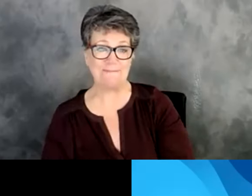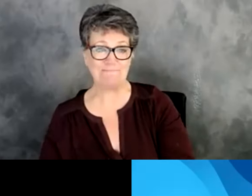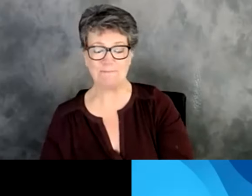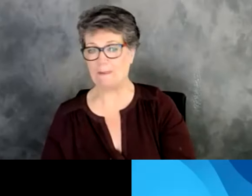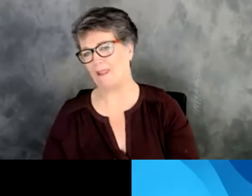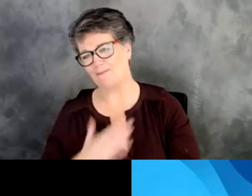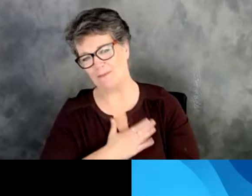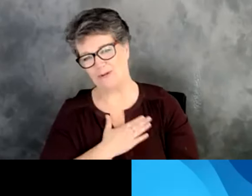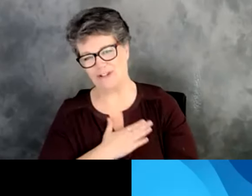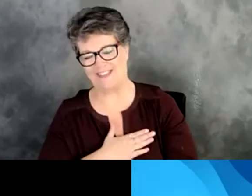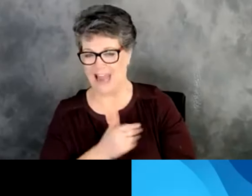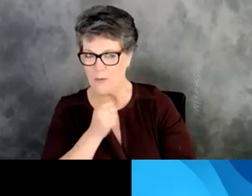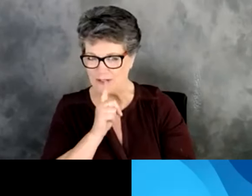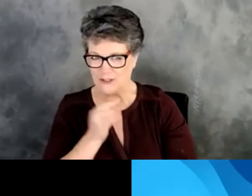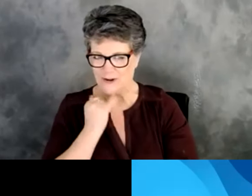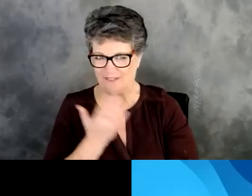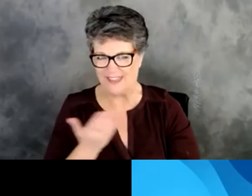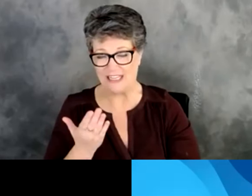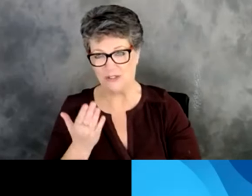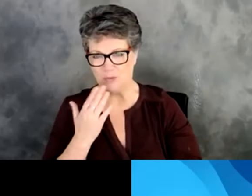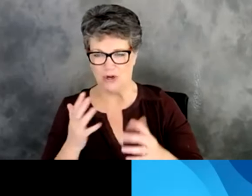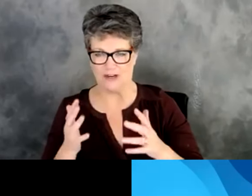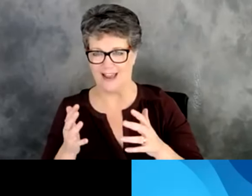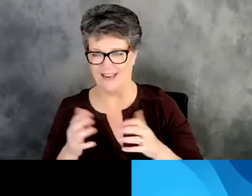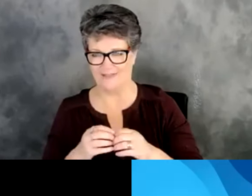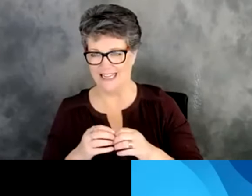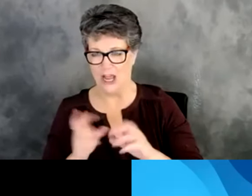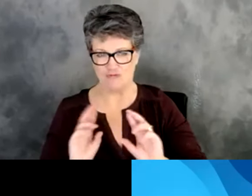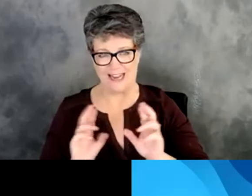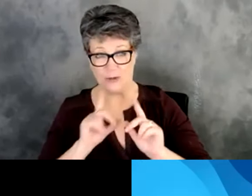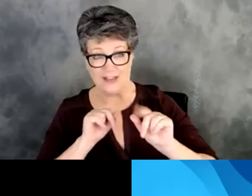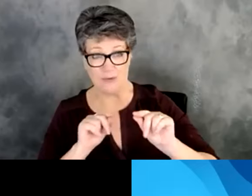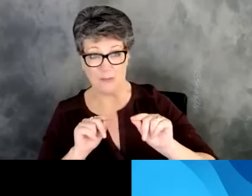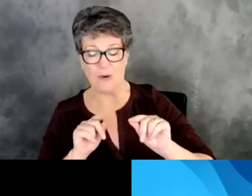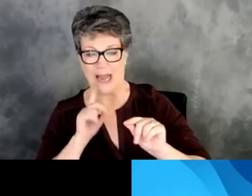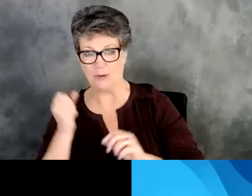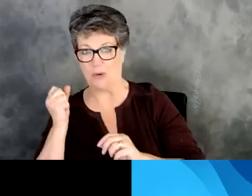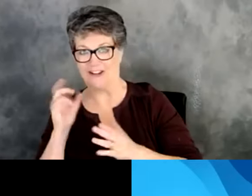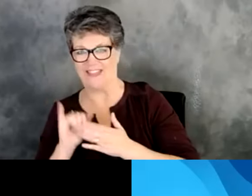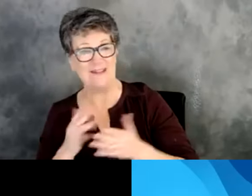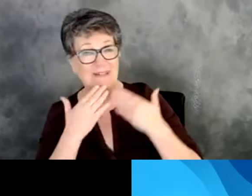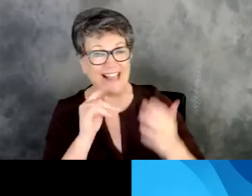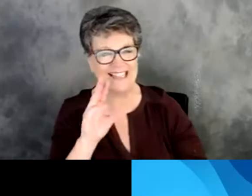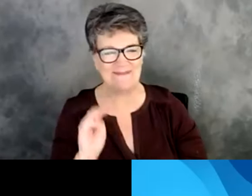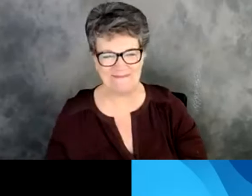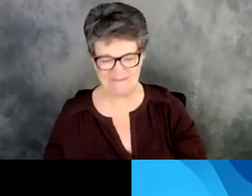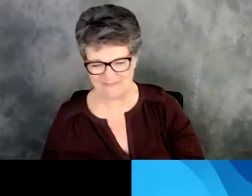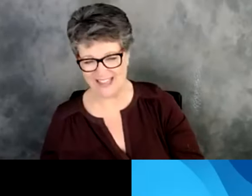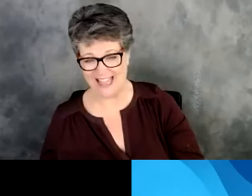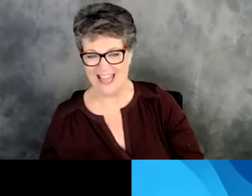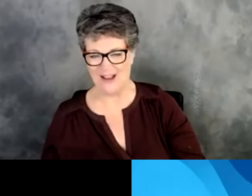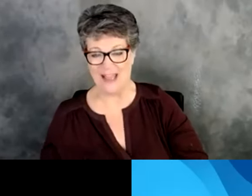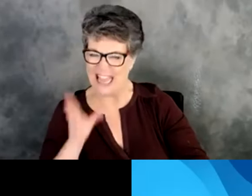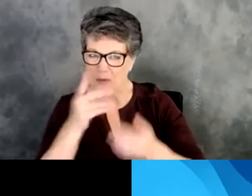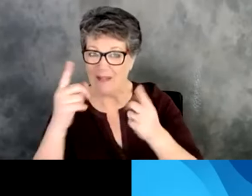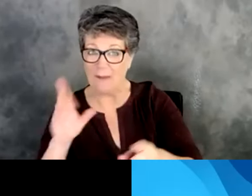I appreciate that. And I wasn't sure if things were shaped up enough and ready to give a report, so I was holding on that, but thank you. It's going to happen. It's going to